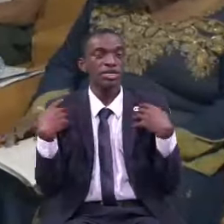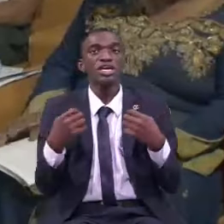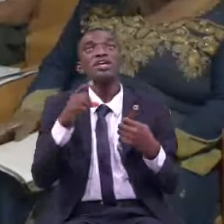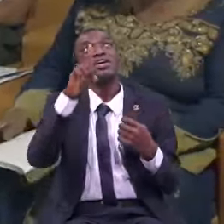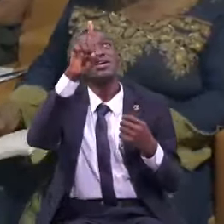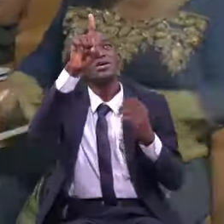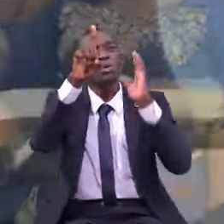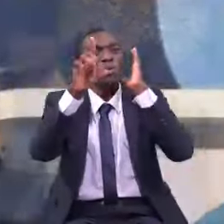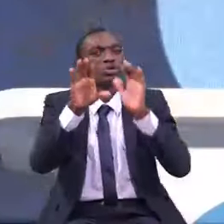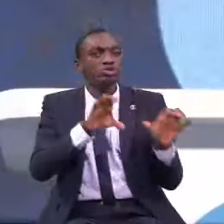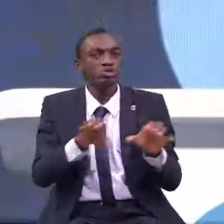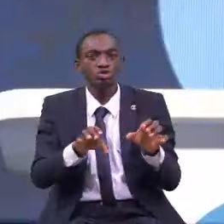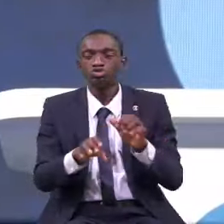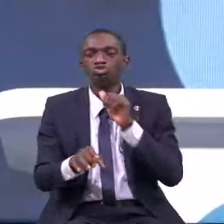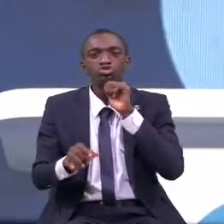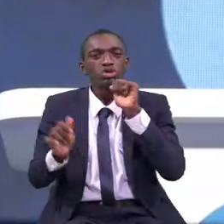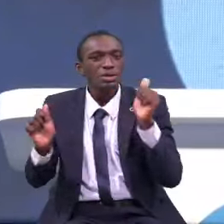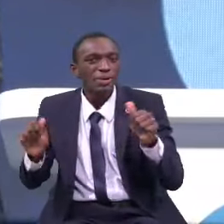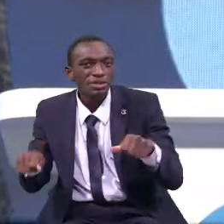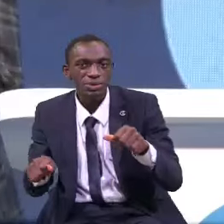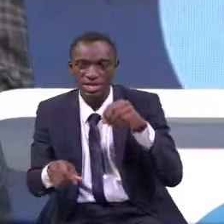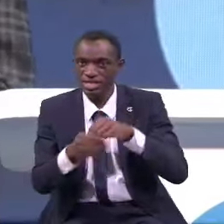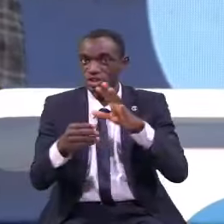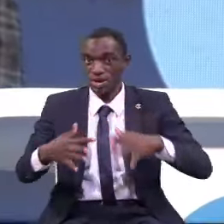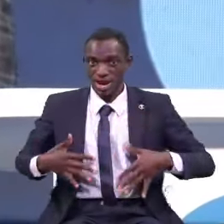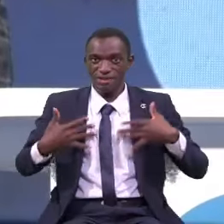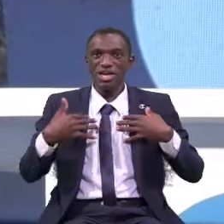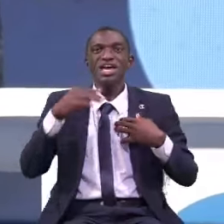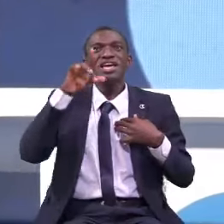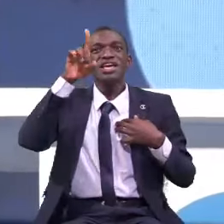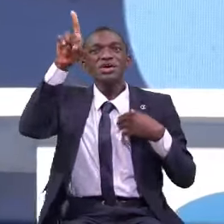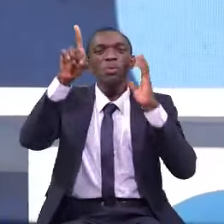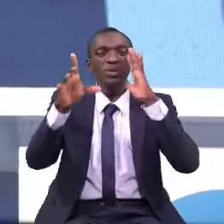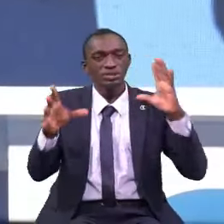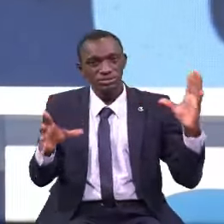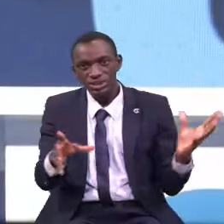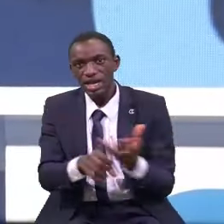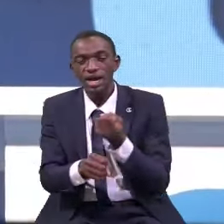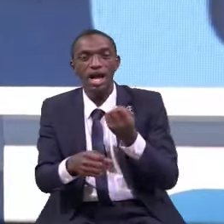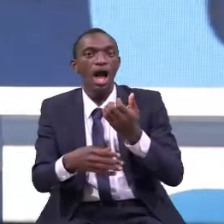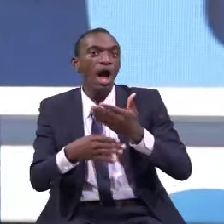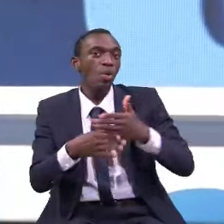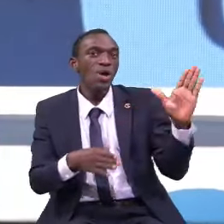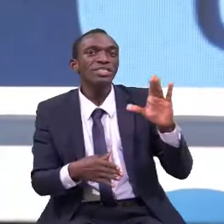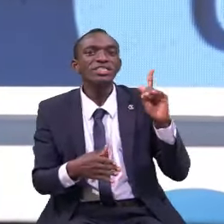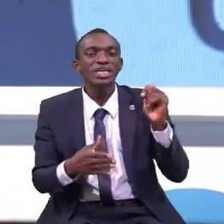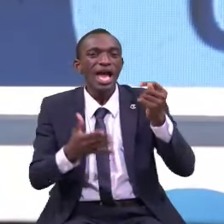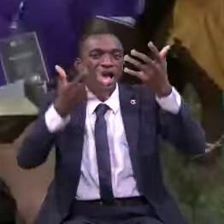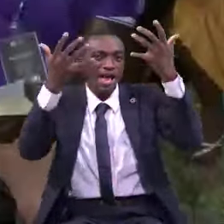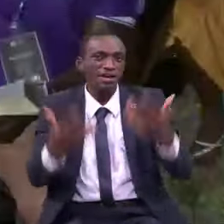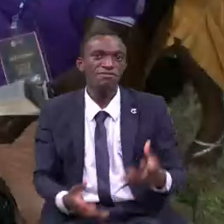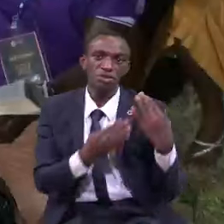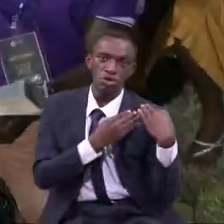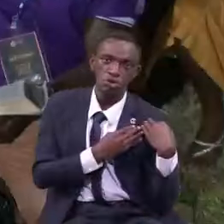life. It will take away the heavy load you couldn't take away by